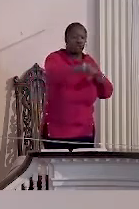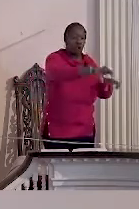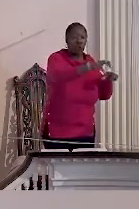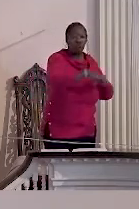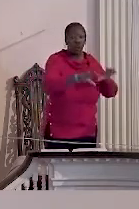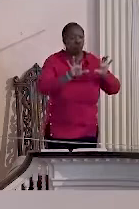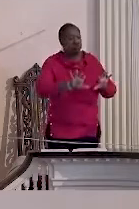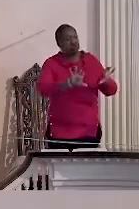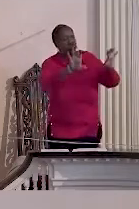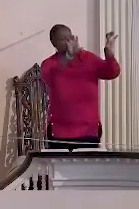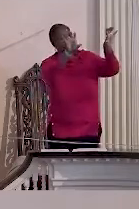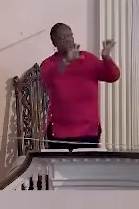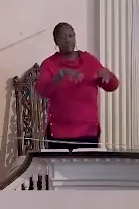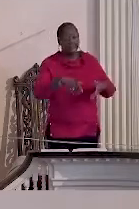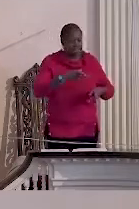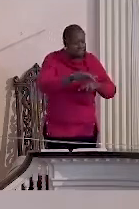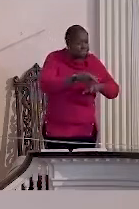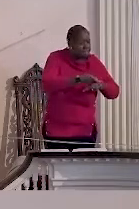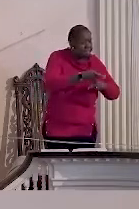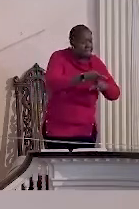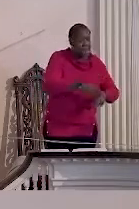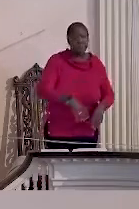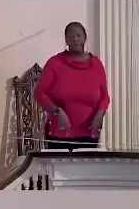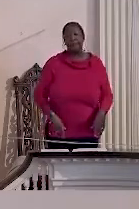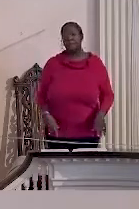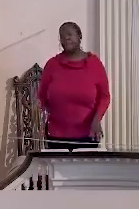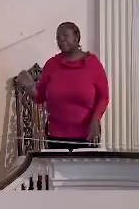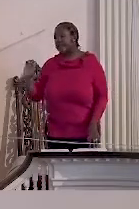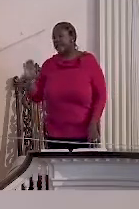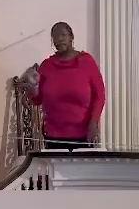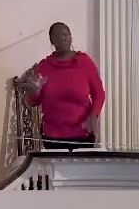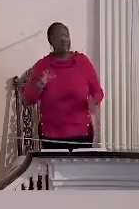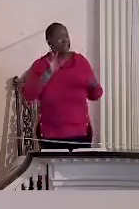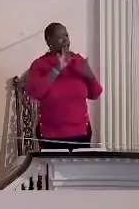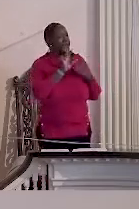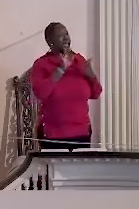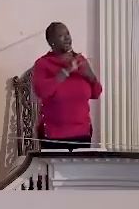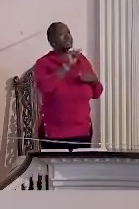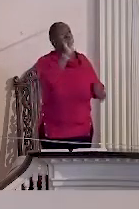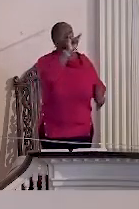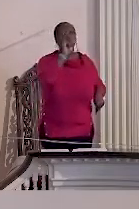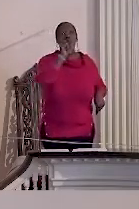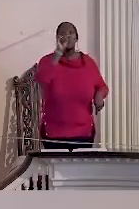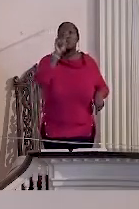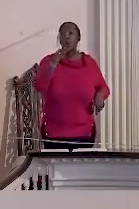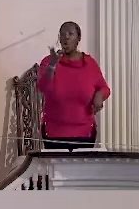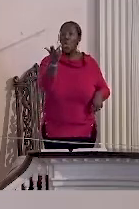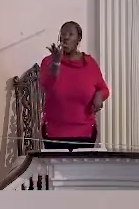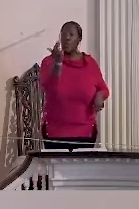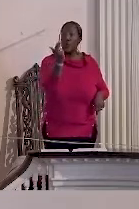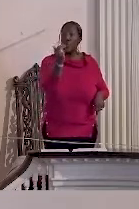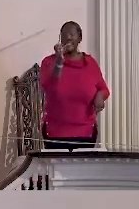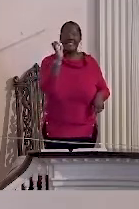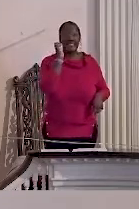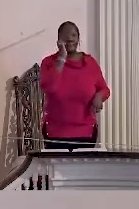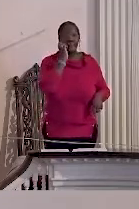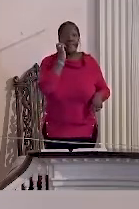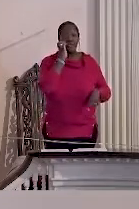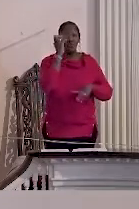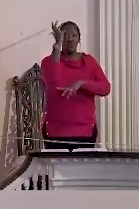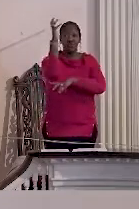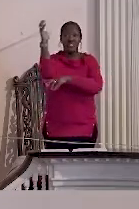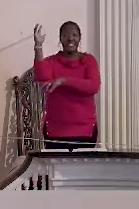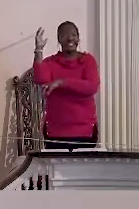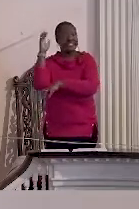vines. Then Emilio counted the 13 peach trees that were in the garden. He